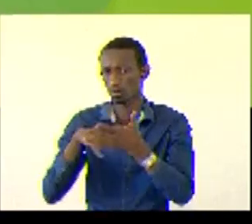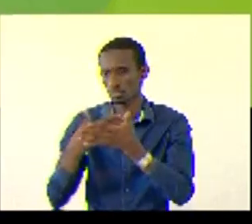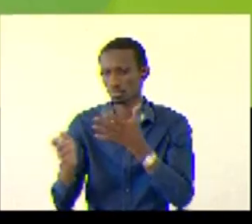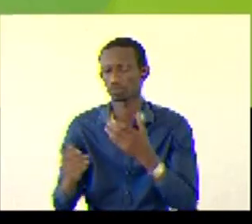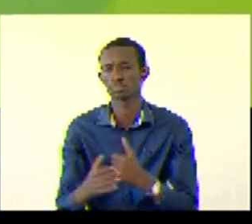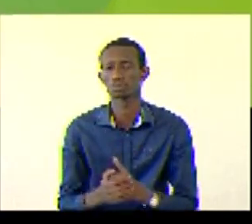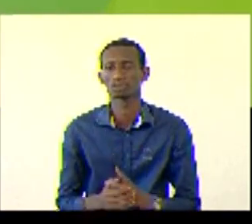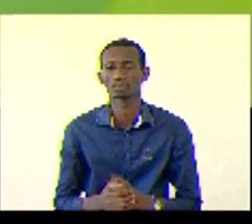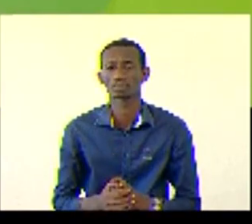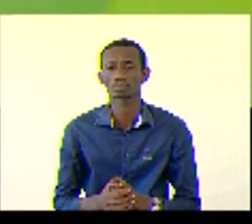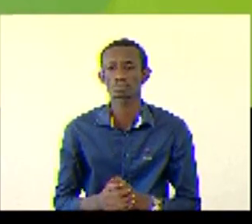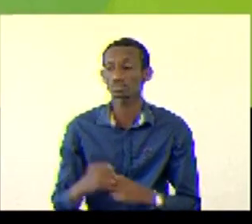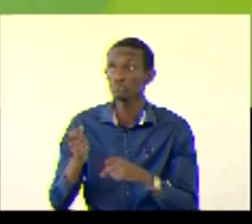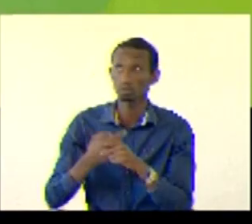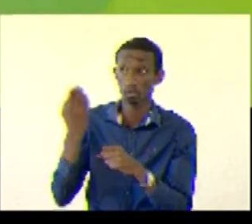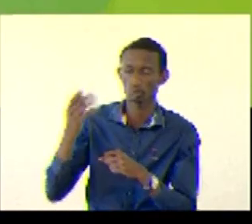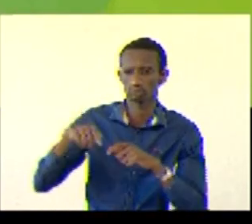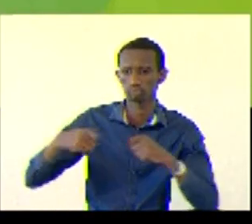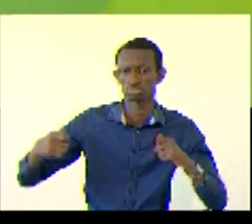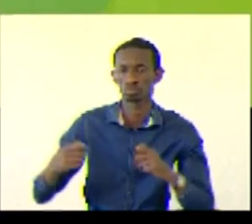graph of that reaction.